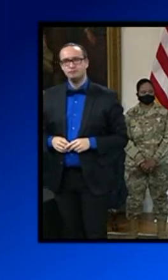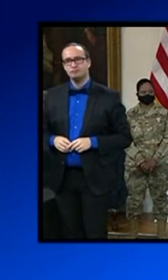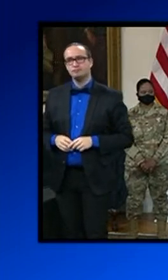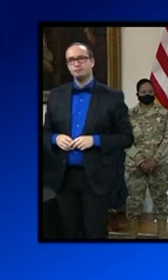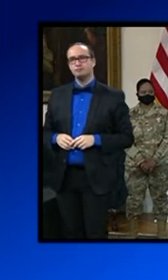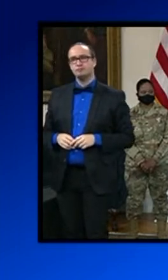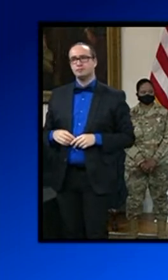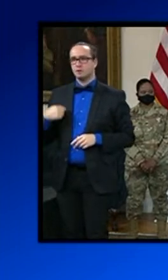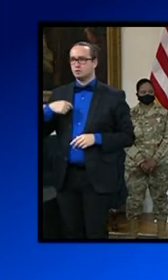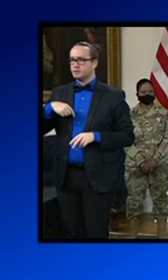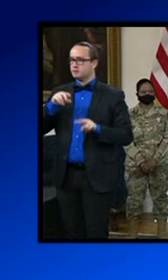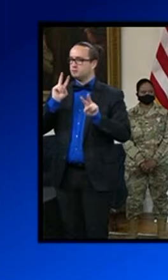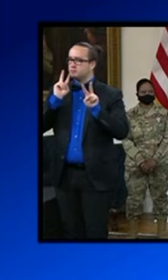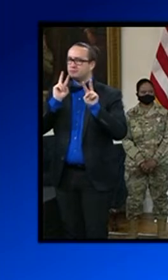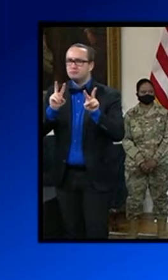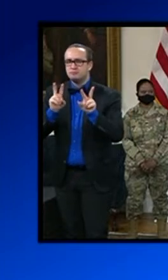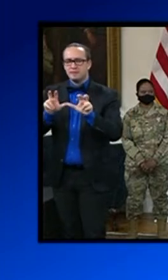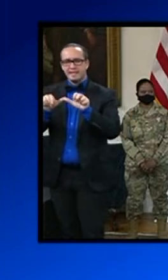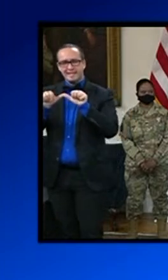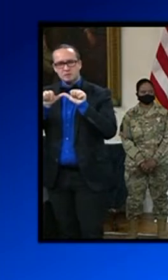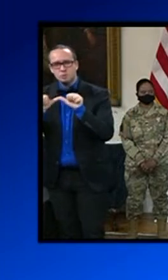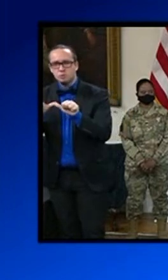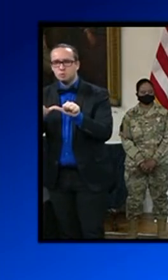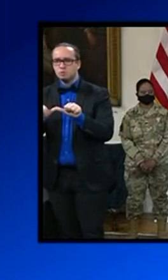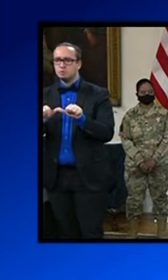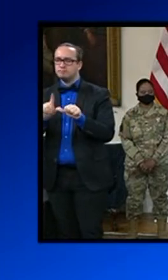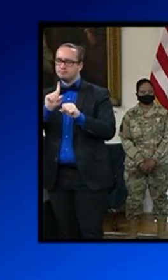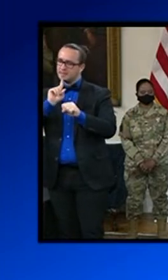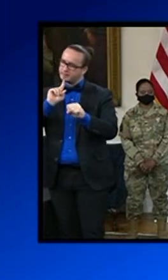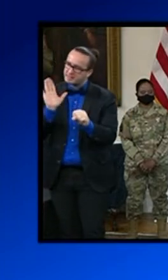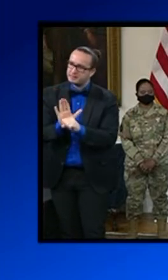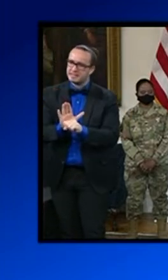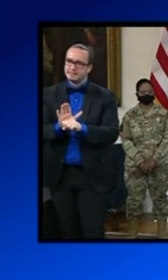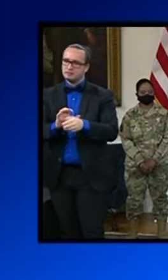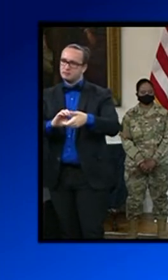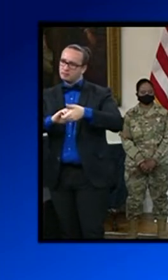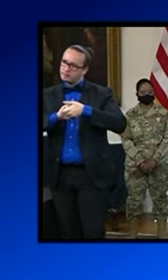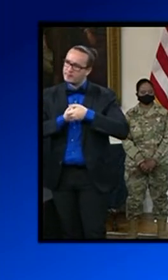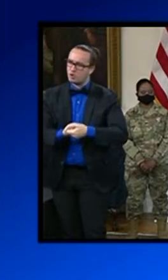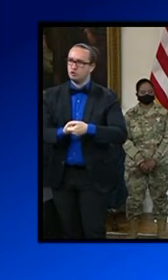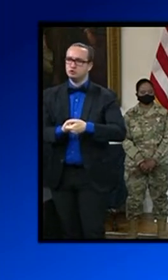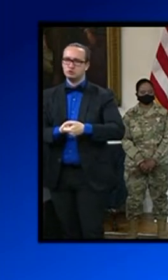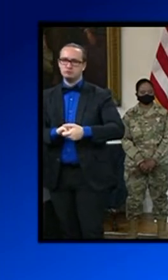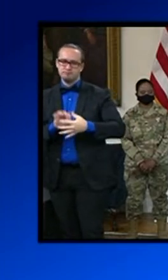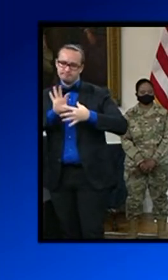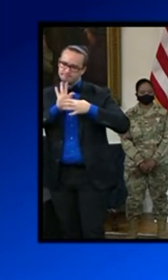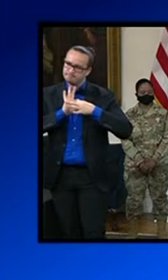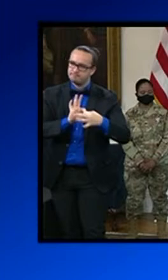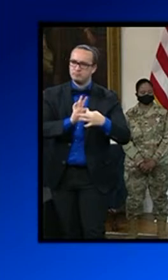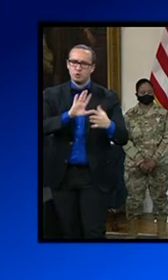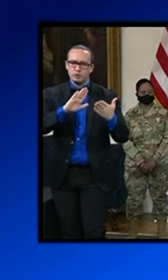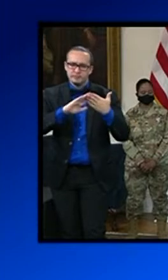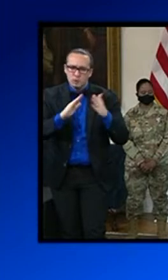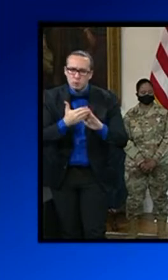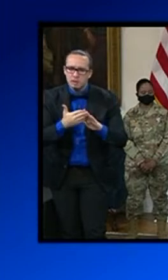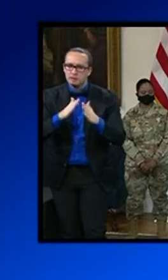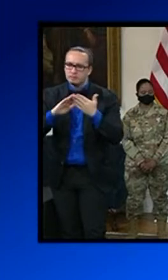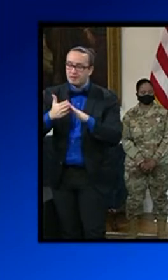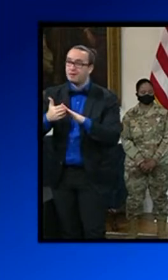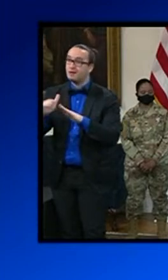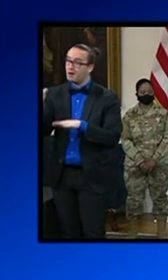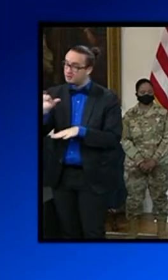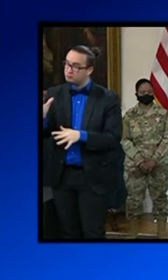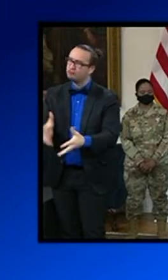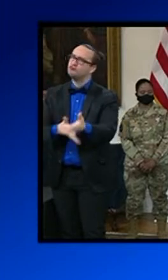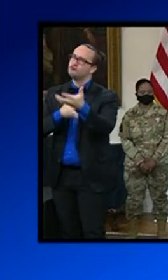these partnerships to meet people where they are and to build the trust, and of course to get shots in as many